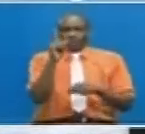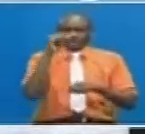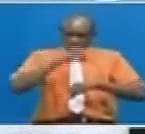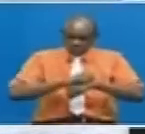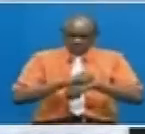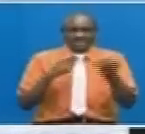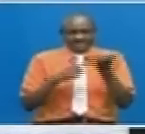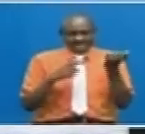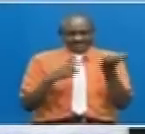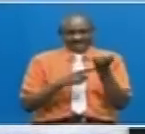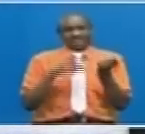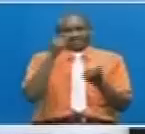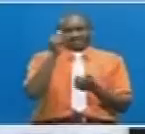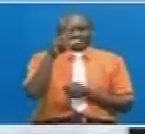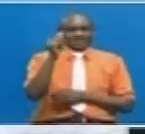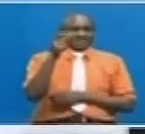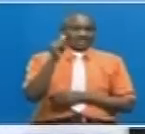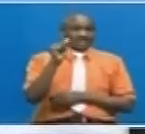Taita Taveta County.